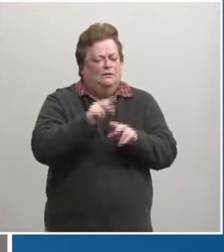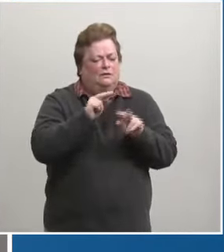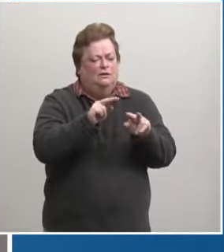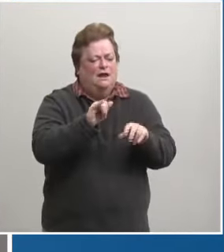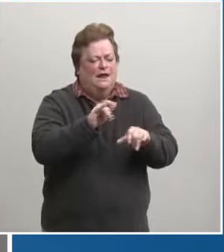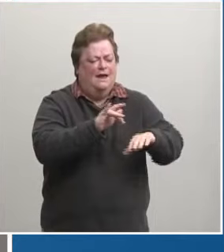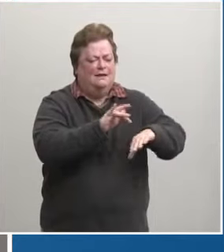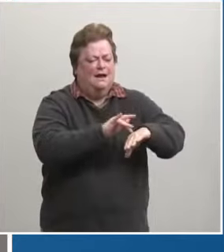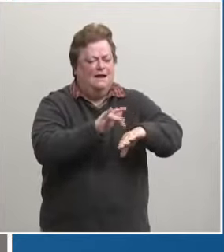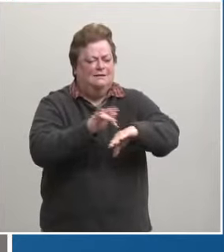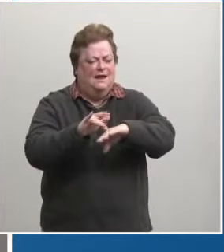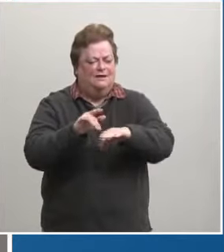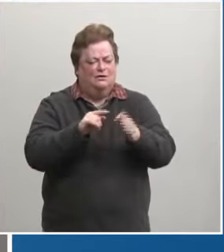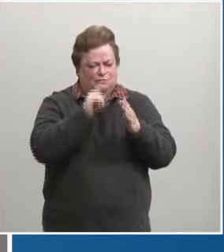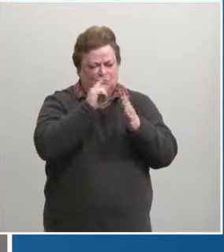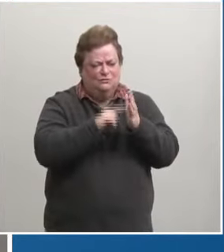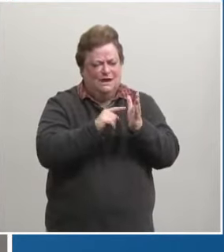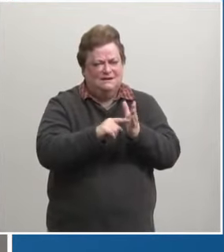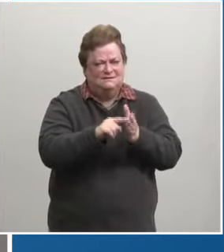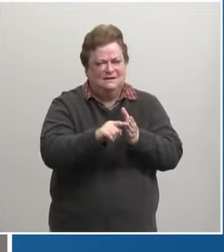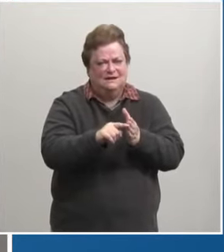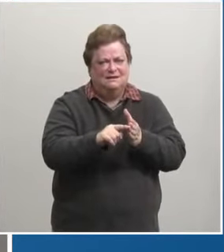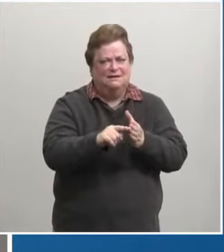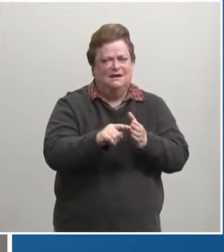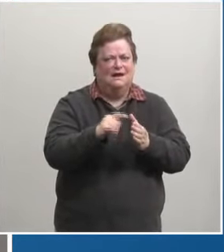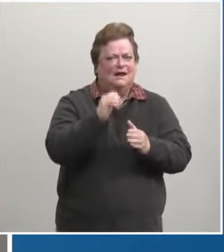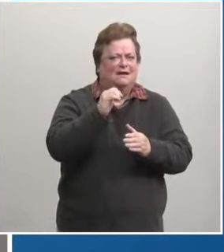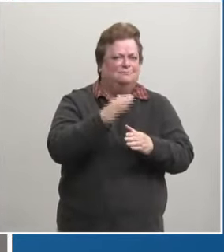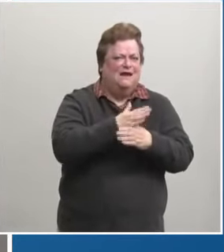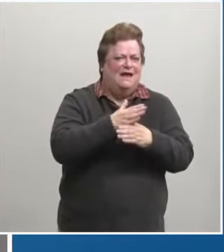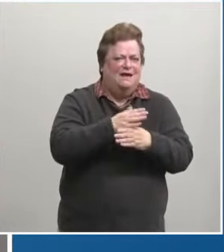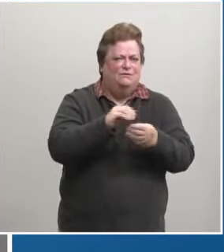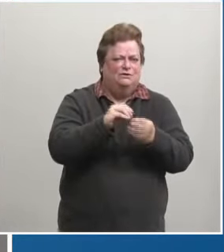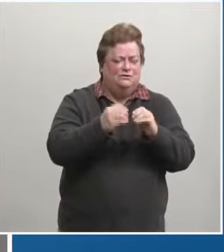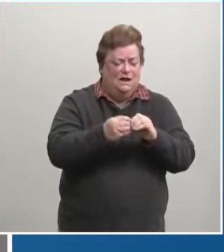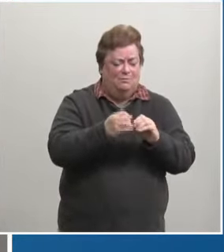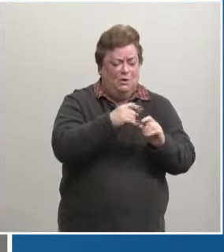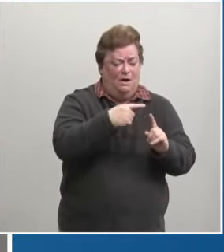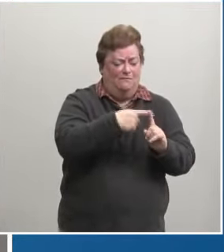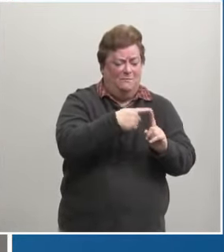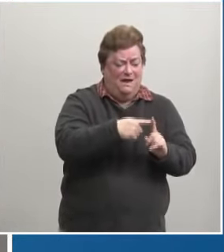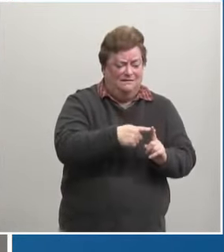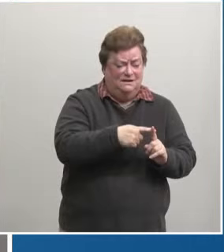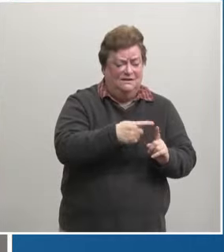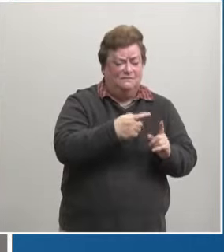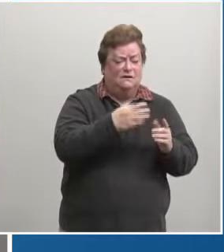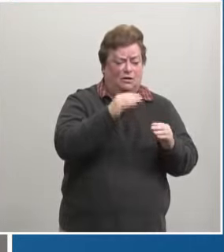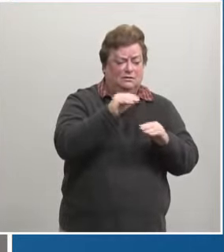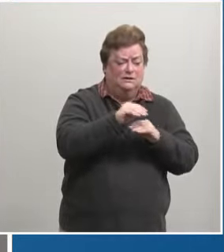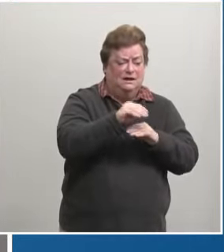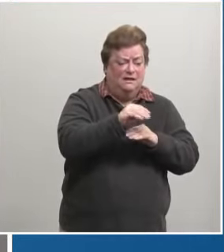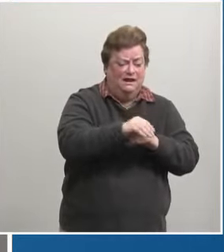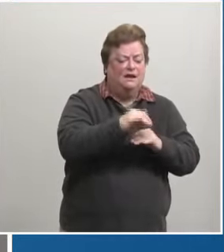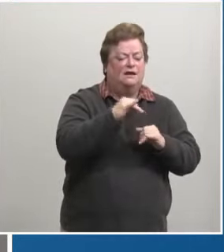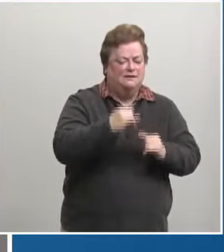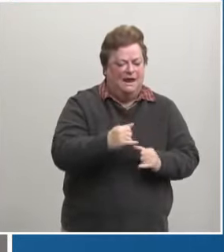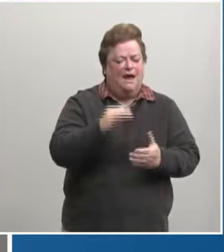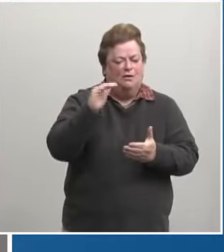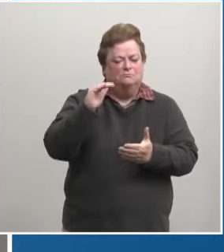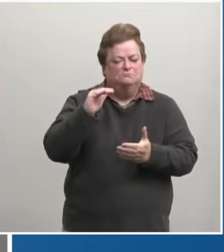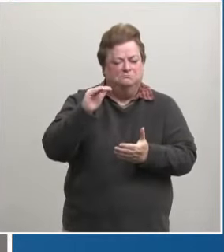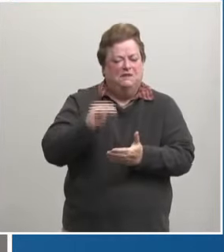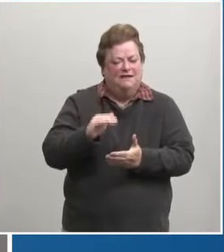tracing capacity. With the average number of daily cases declining, the caseload for doing case investigations has decreased as